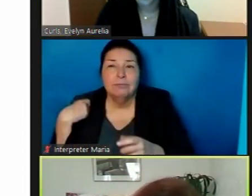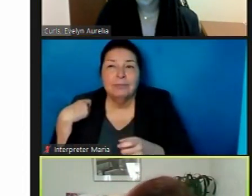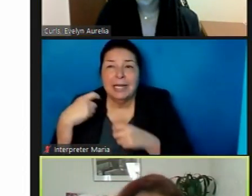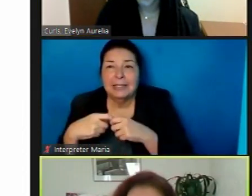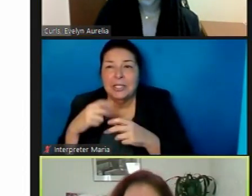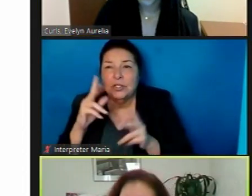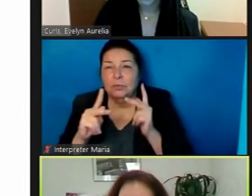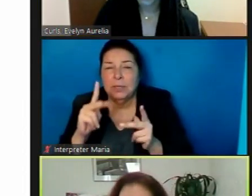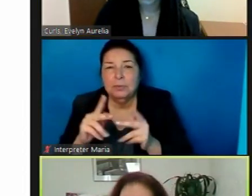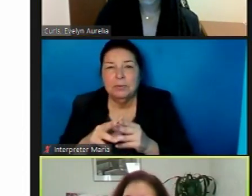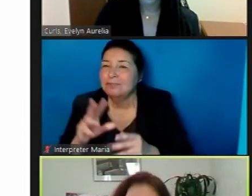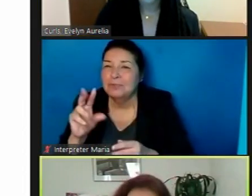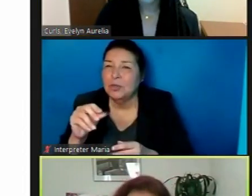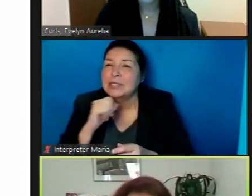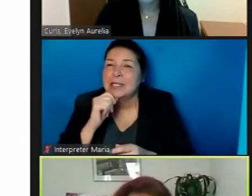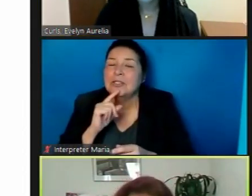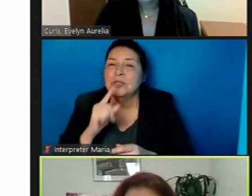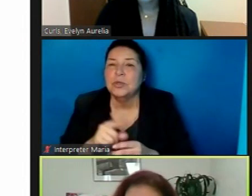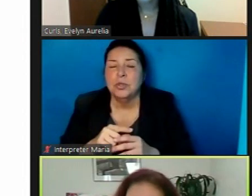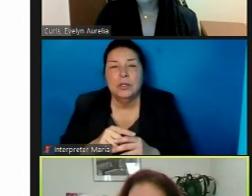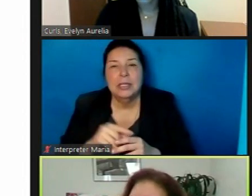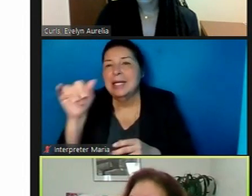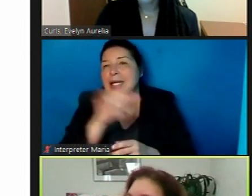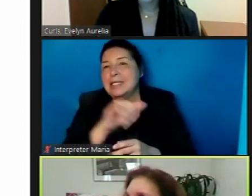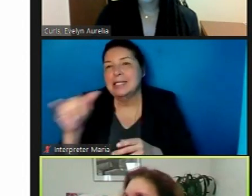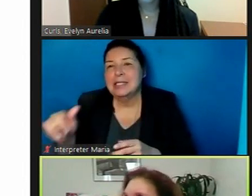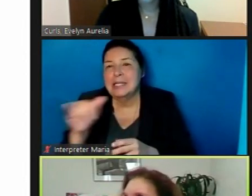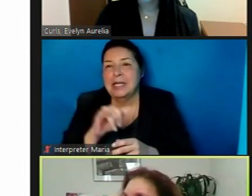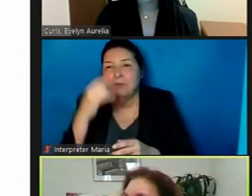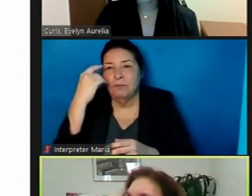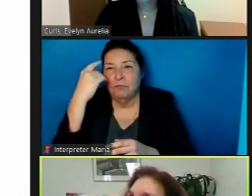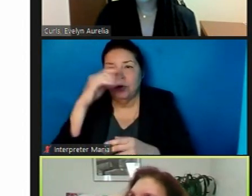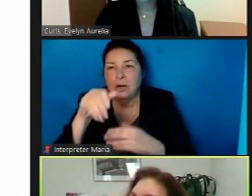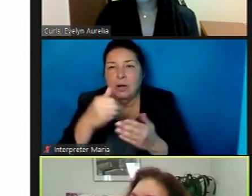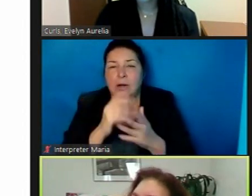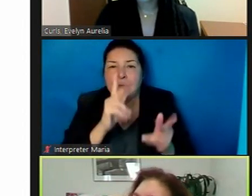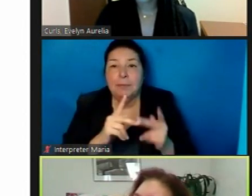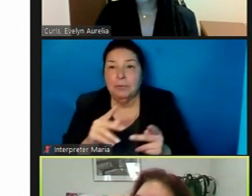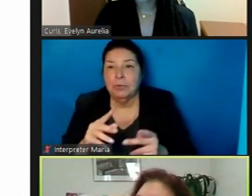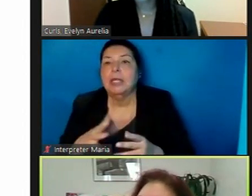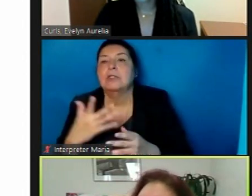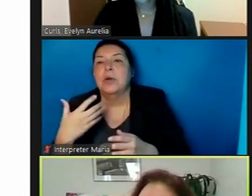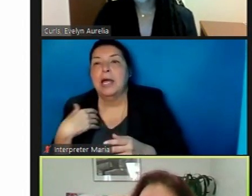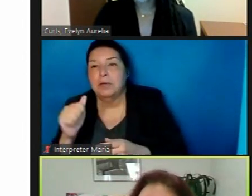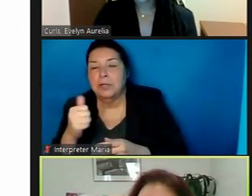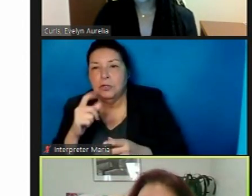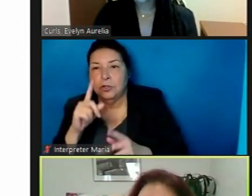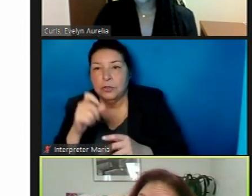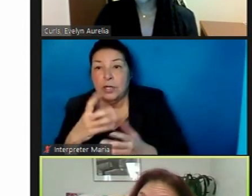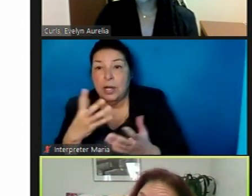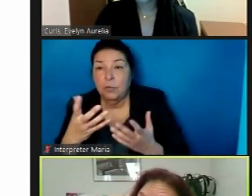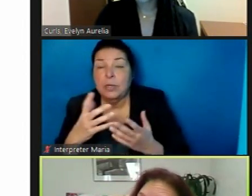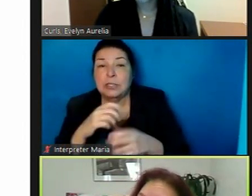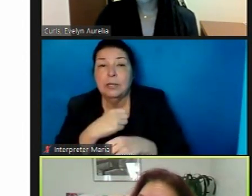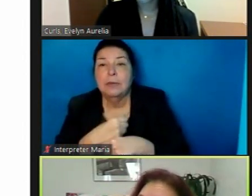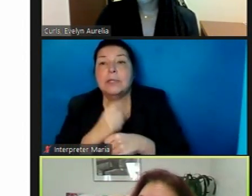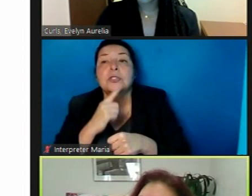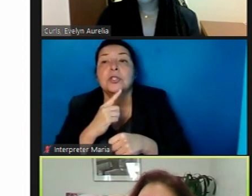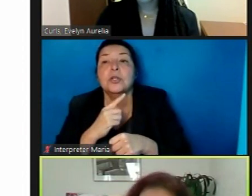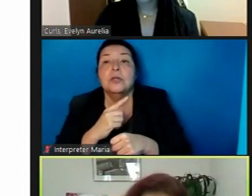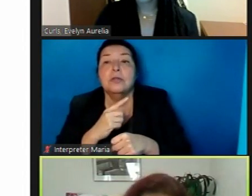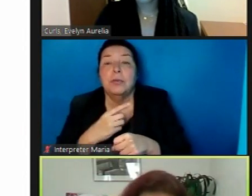Okay, so I have a few more questions and I want to make sure that we have time for the council to come back on with closing